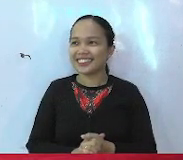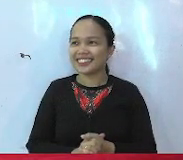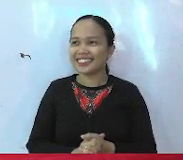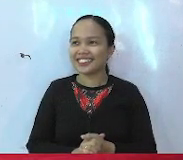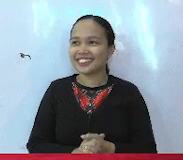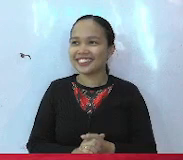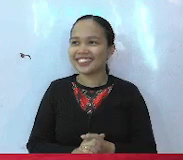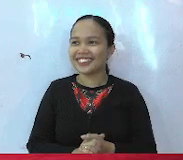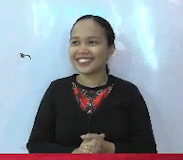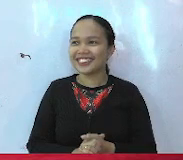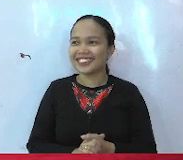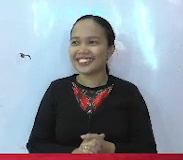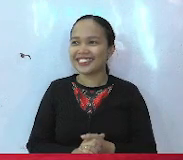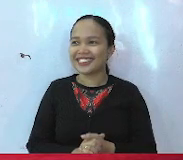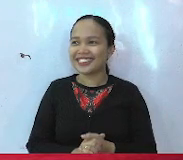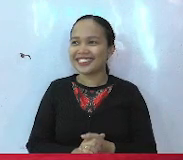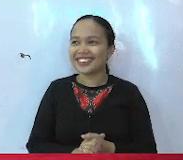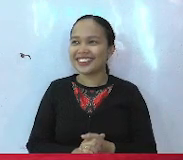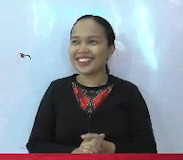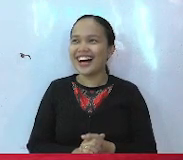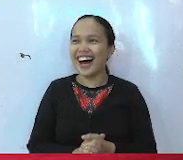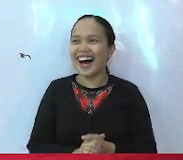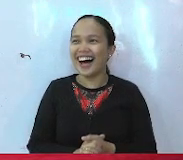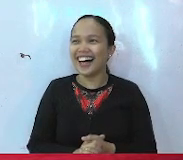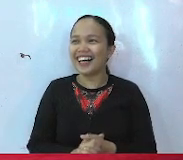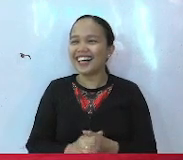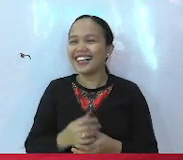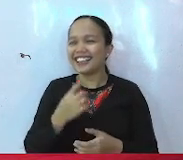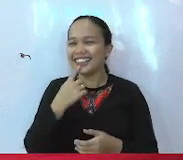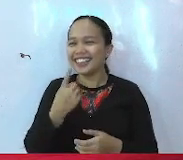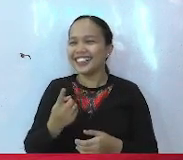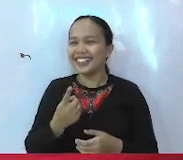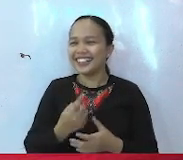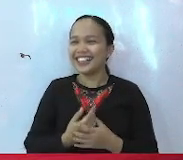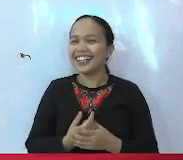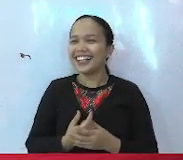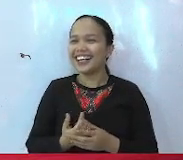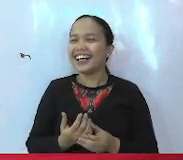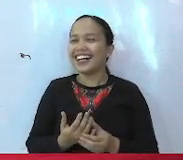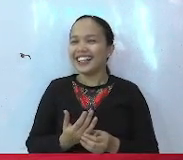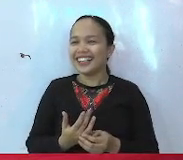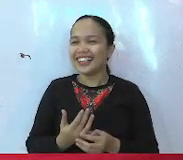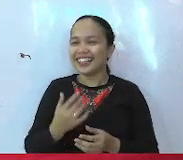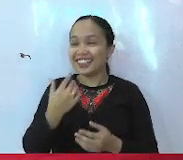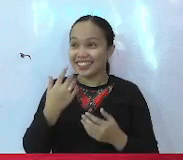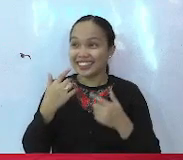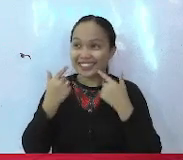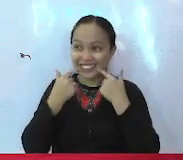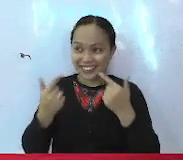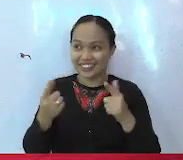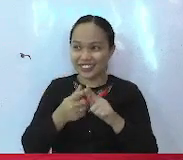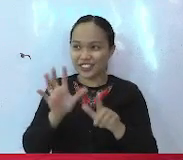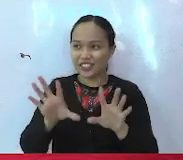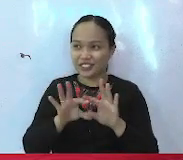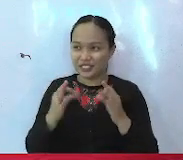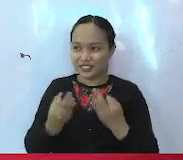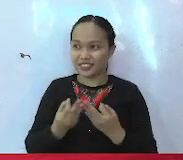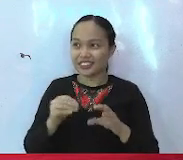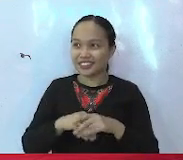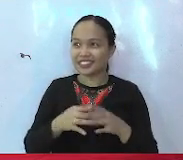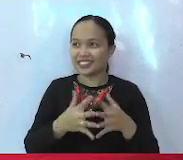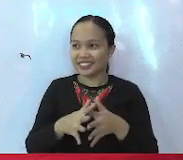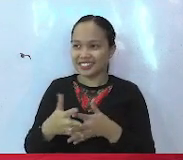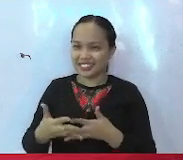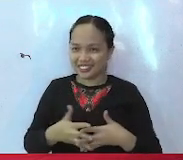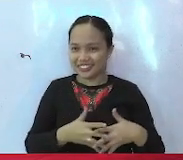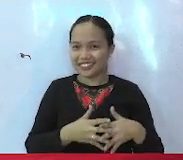up. Greet, like introduce myself? Just greet the viewers. If you want to give a shout out to your family in the States, you know, they'll